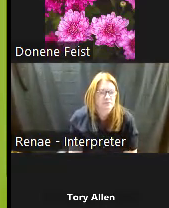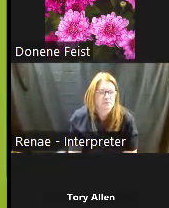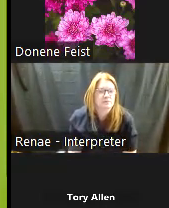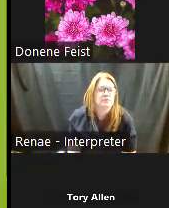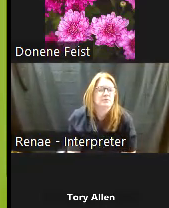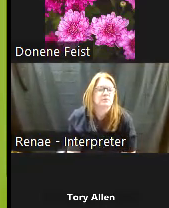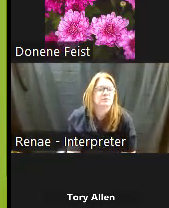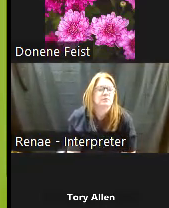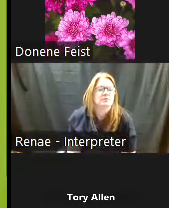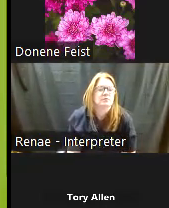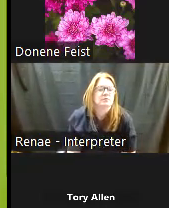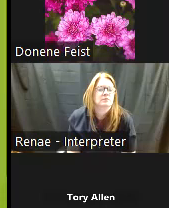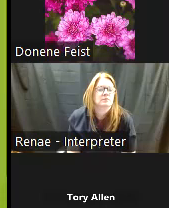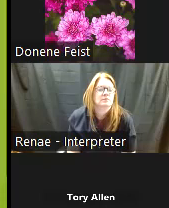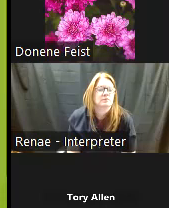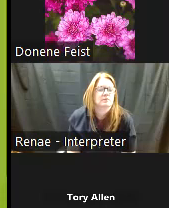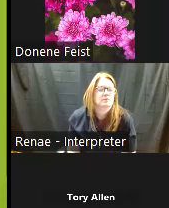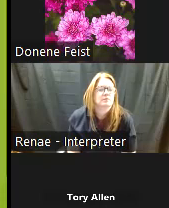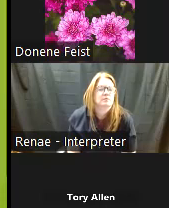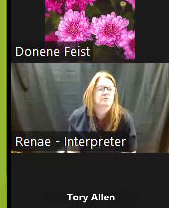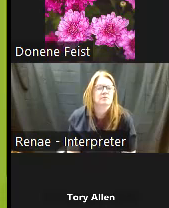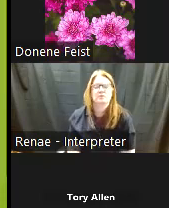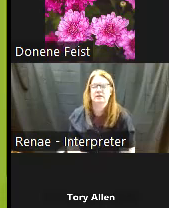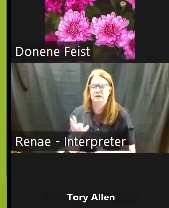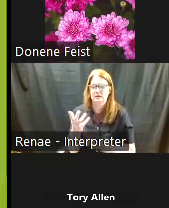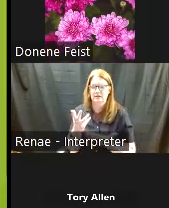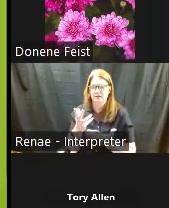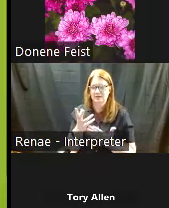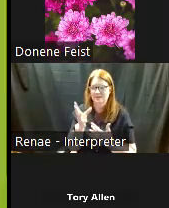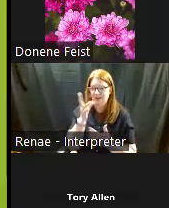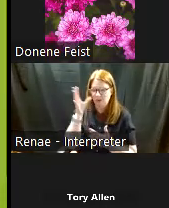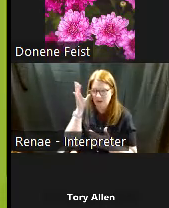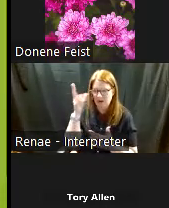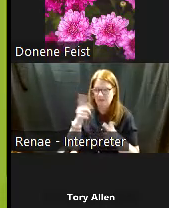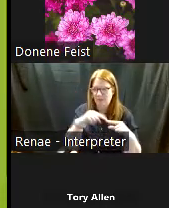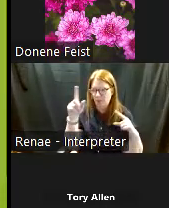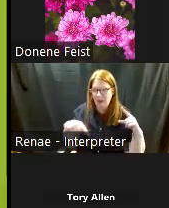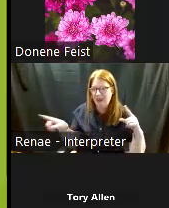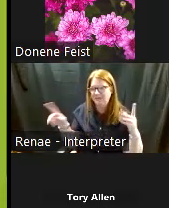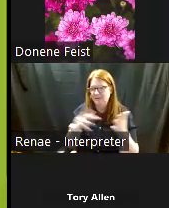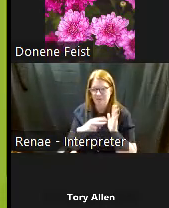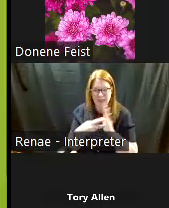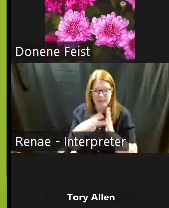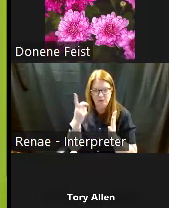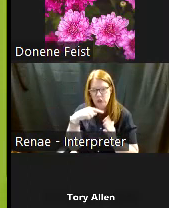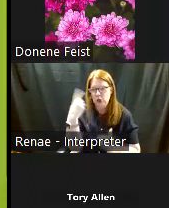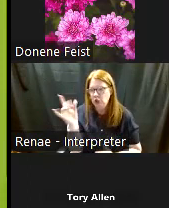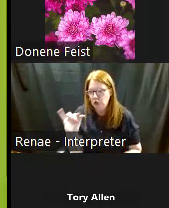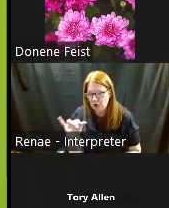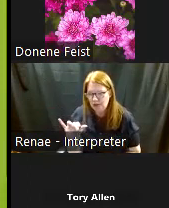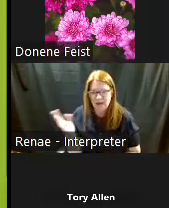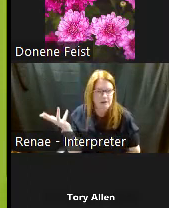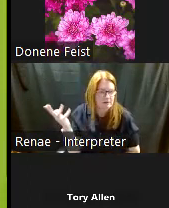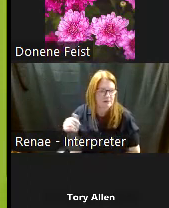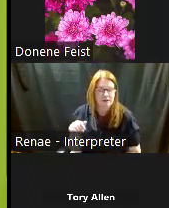And not that, again, you especially parents, like, you don't need to know what the waves mean or what they look like for any, you know, I mean, it's